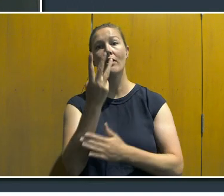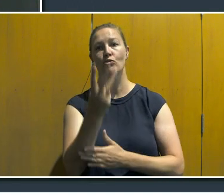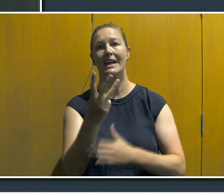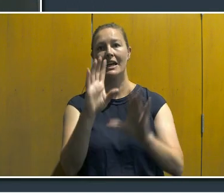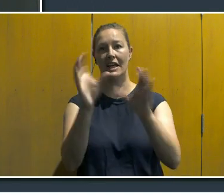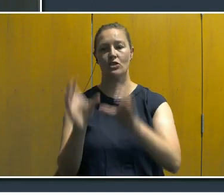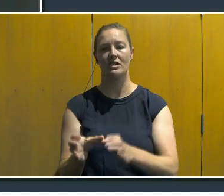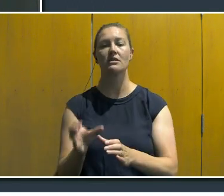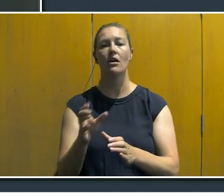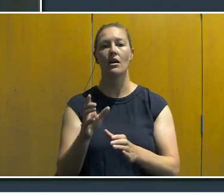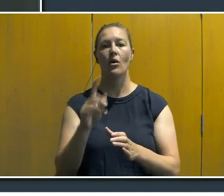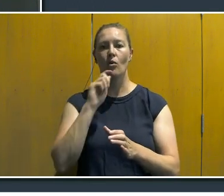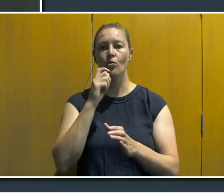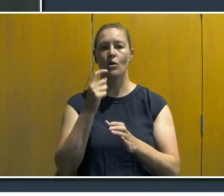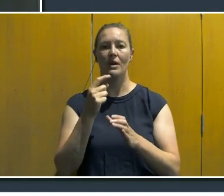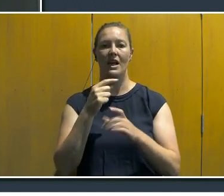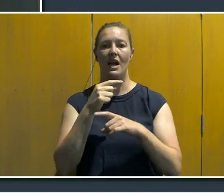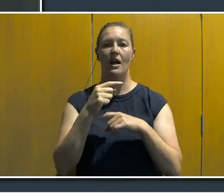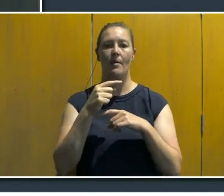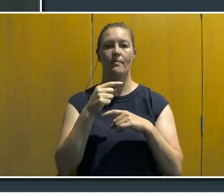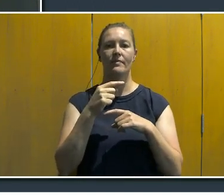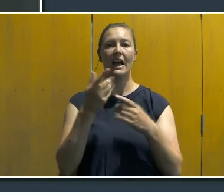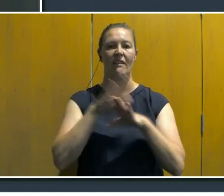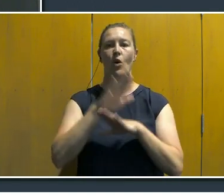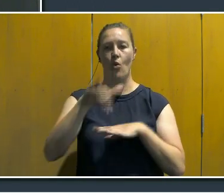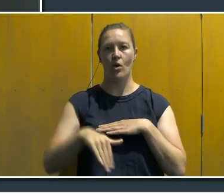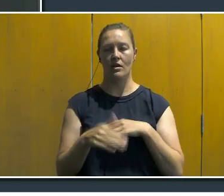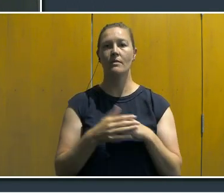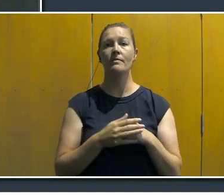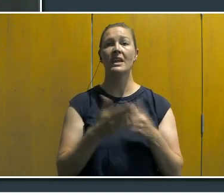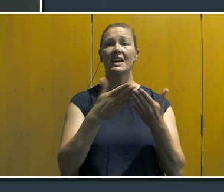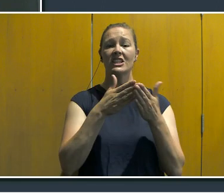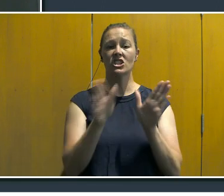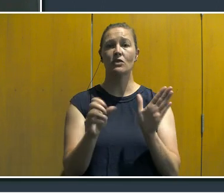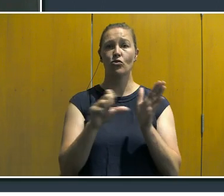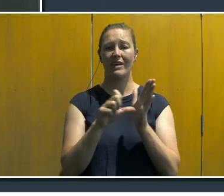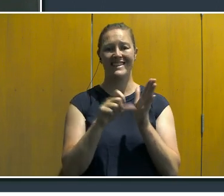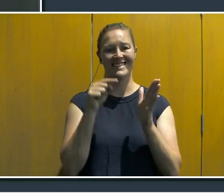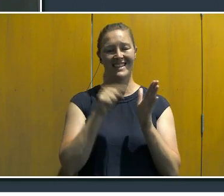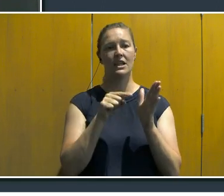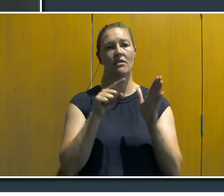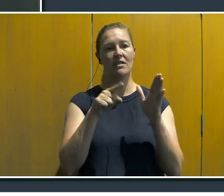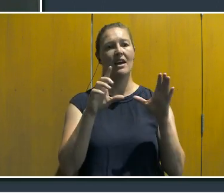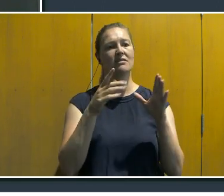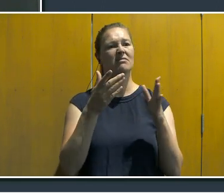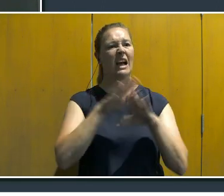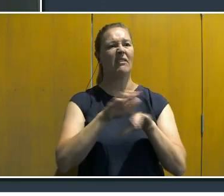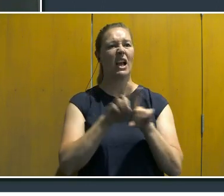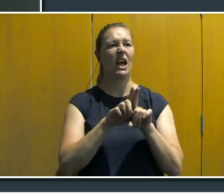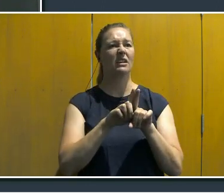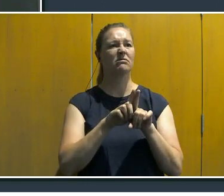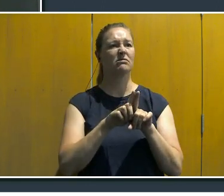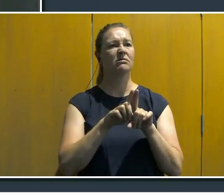around rural, commercial and residential. General rates cover those common community assets